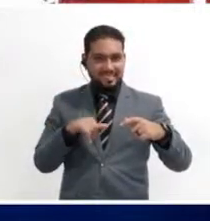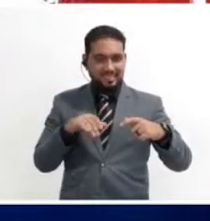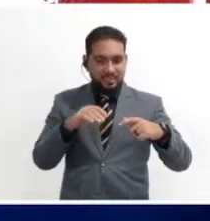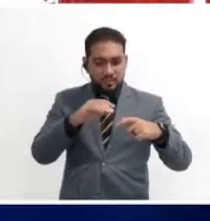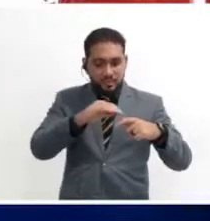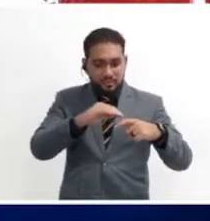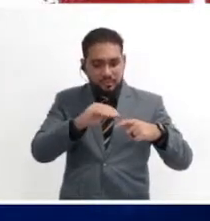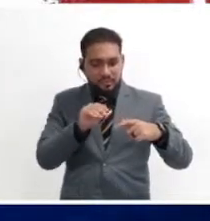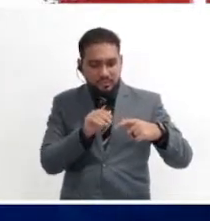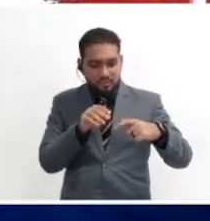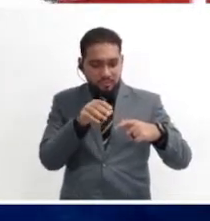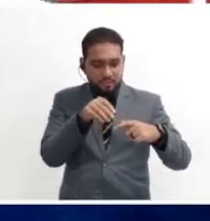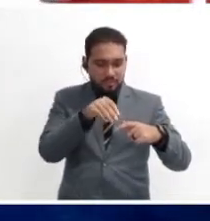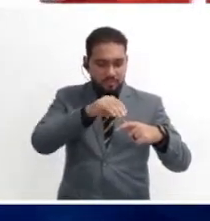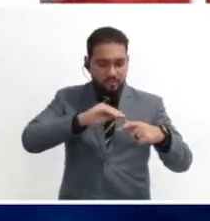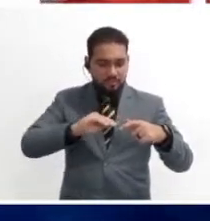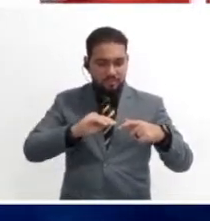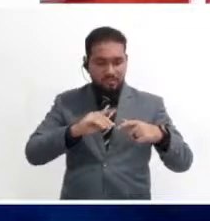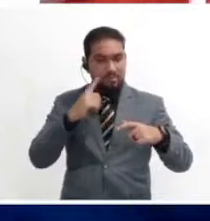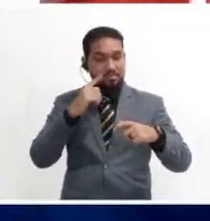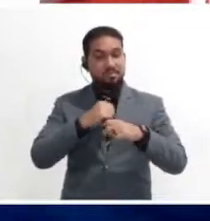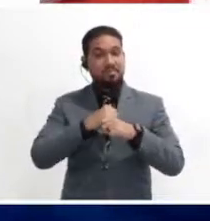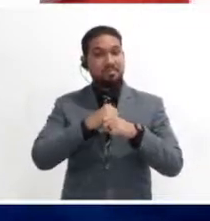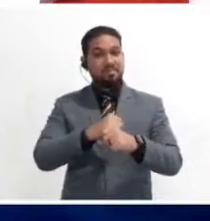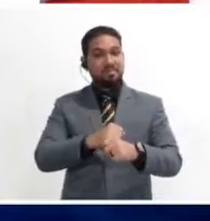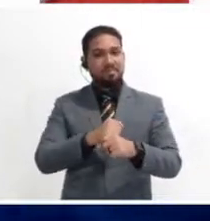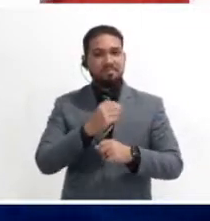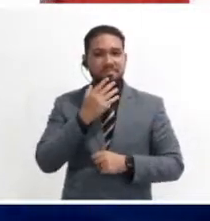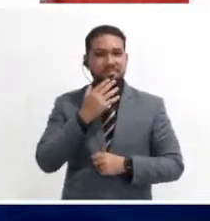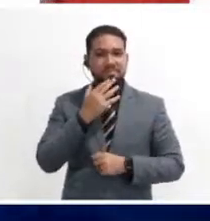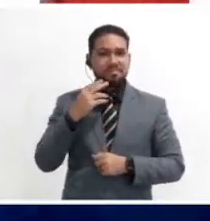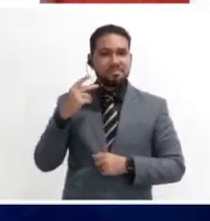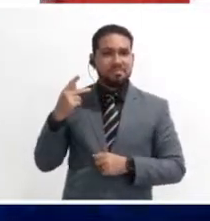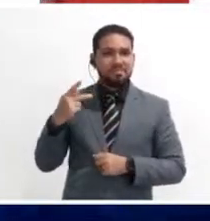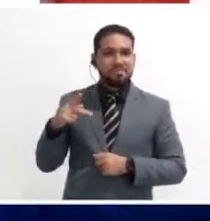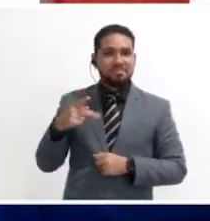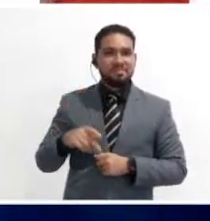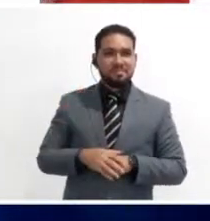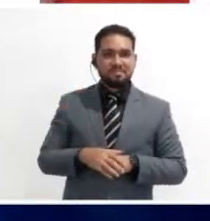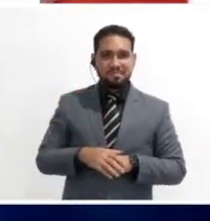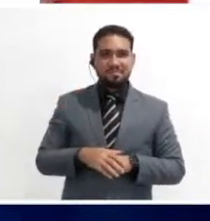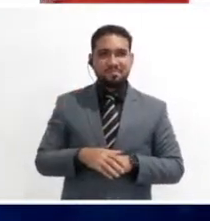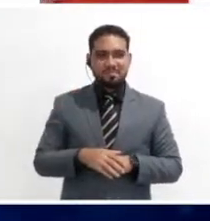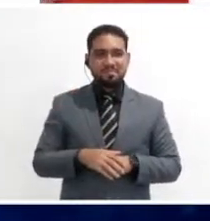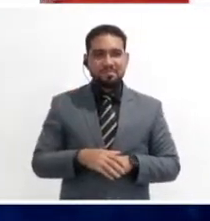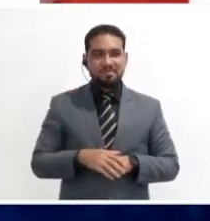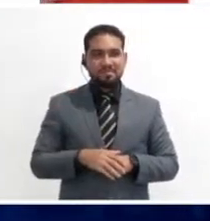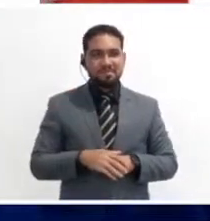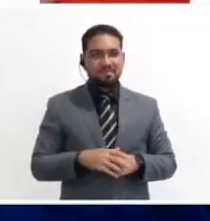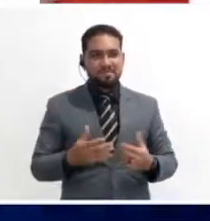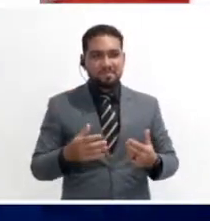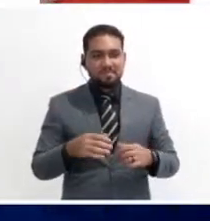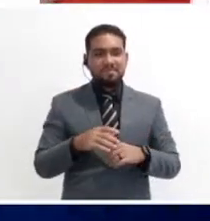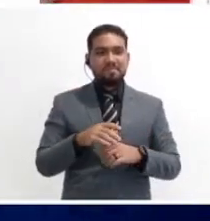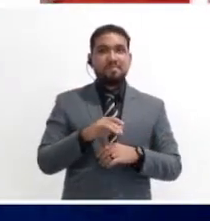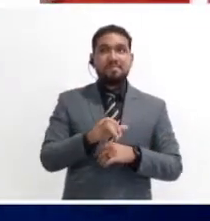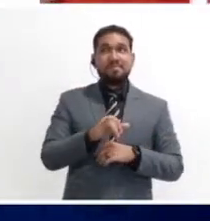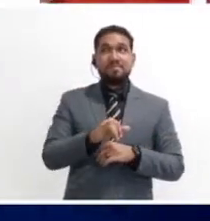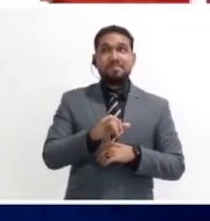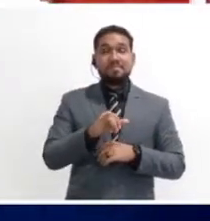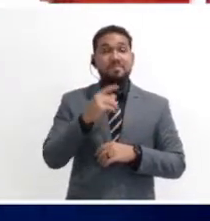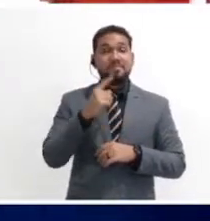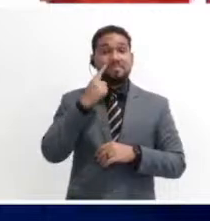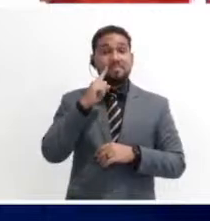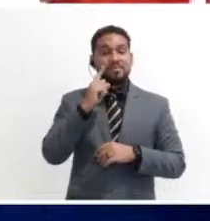And wire bonds can be used also. So to form a good electromagnetic shield, it really depends